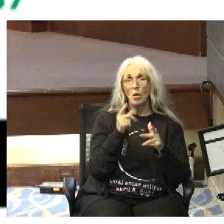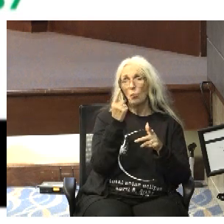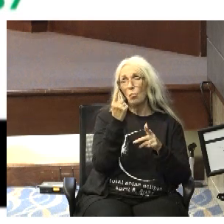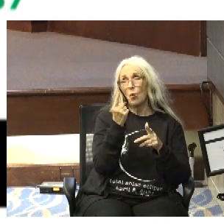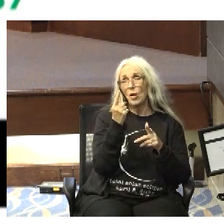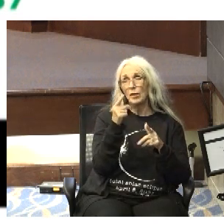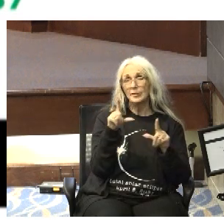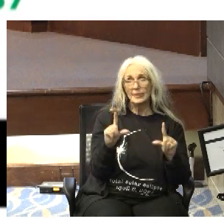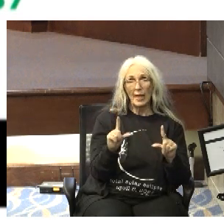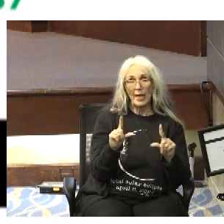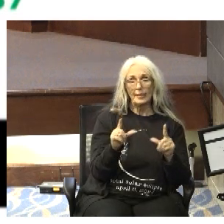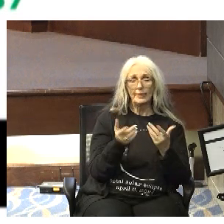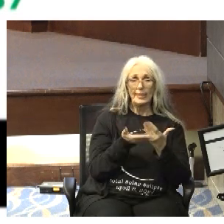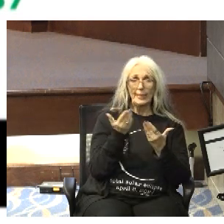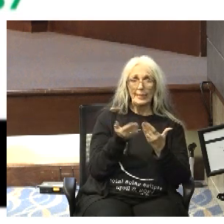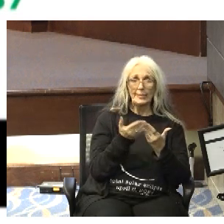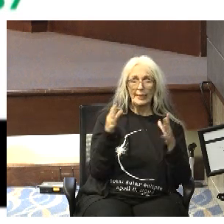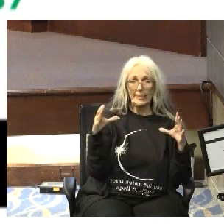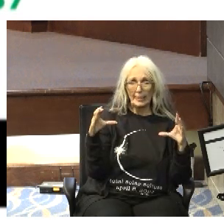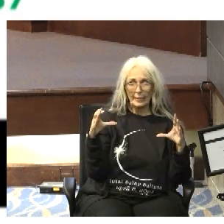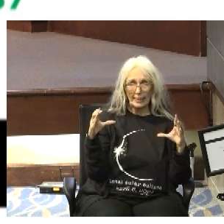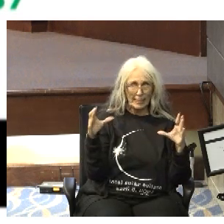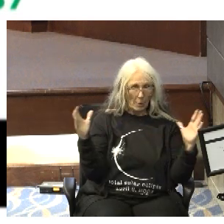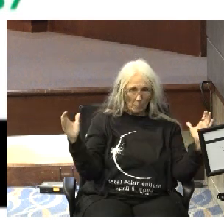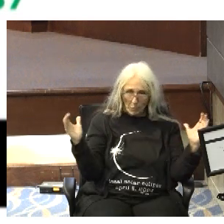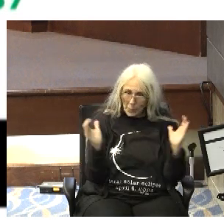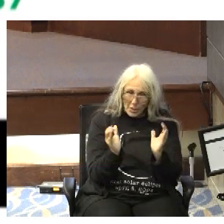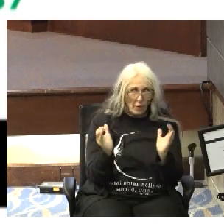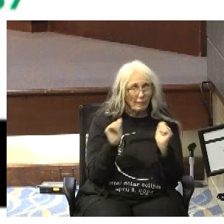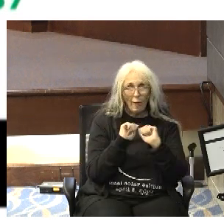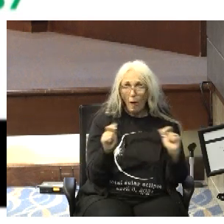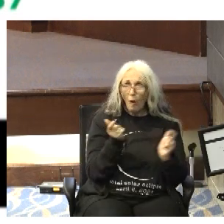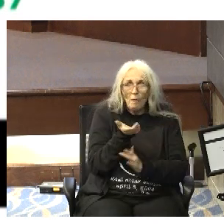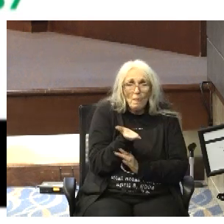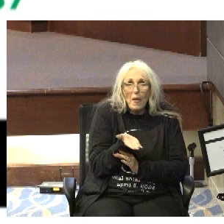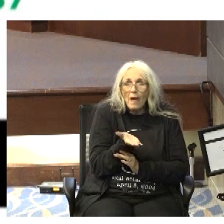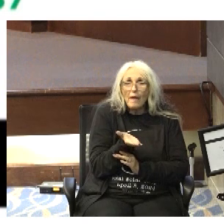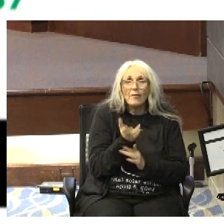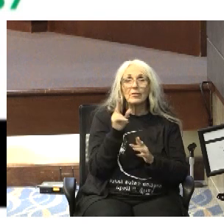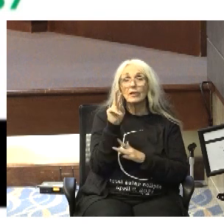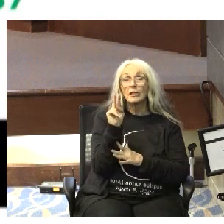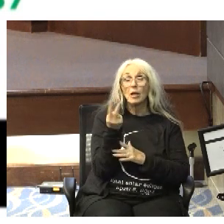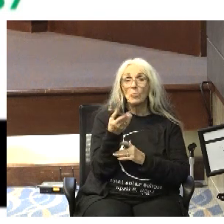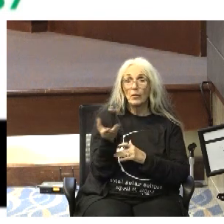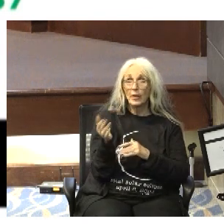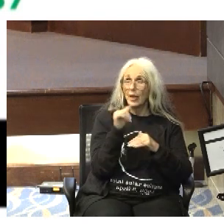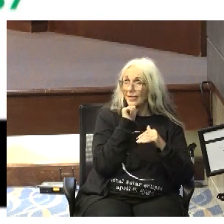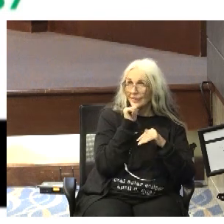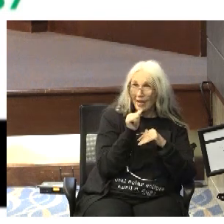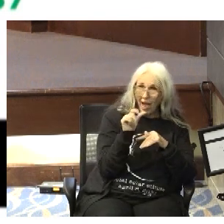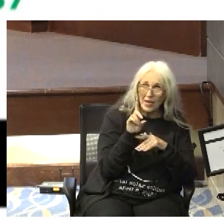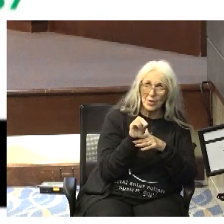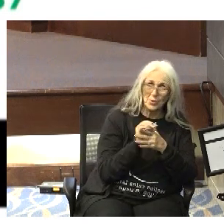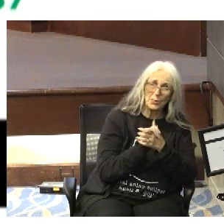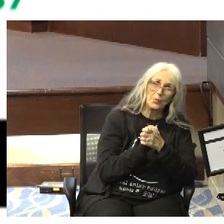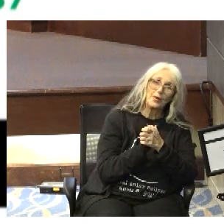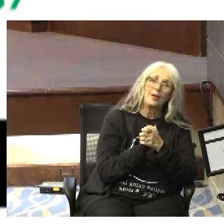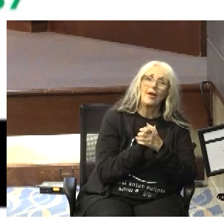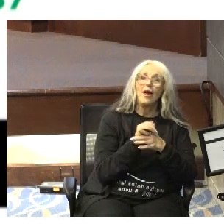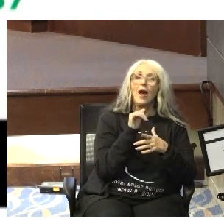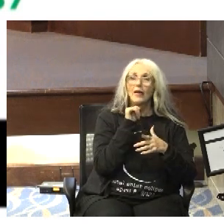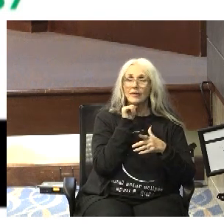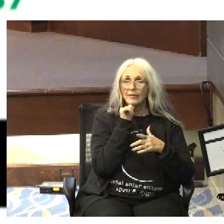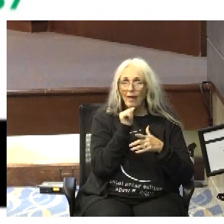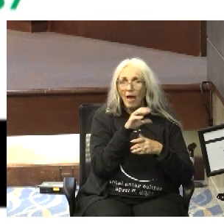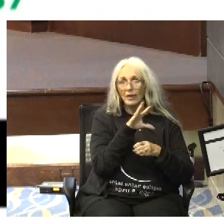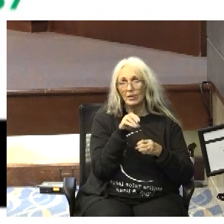slide, easy to condensed, easy to look at it simply, but a couple of things that I did not do is I've not